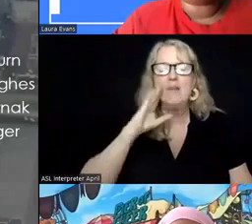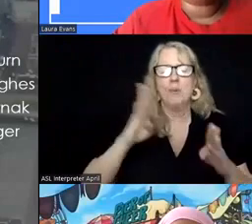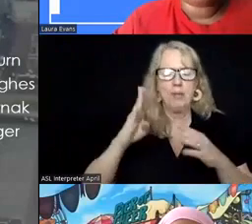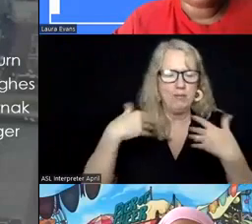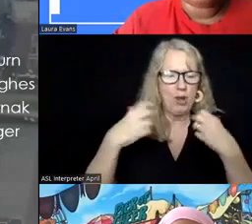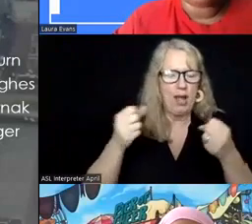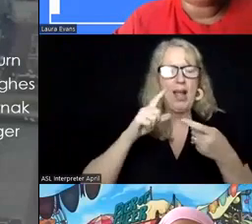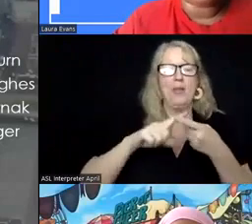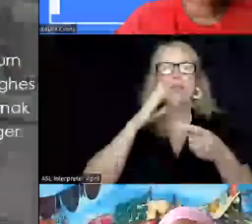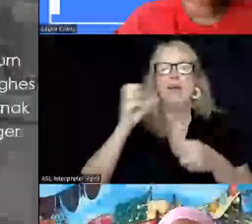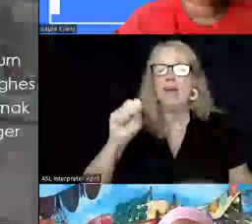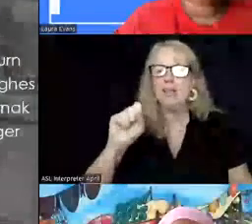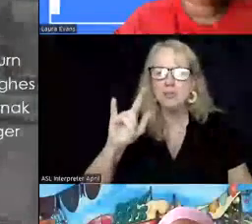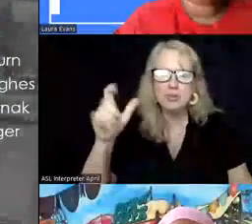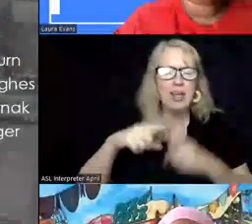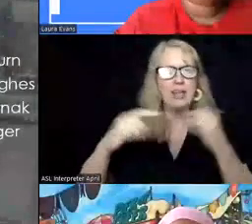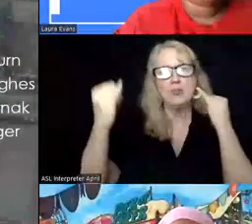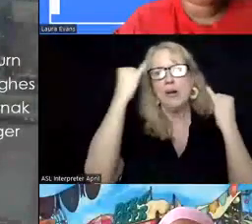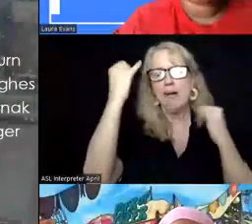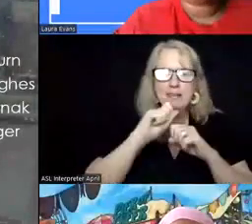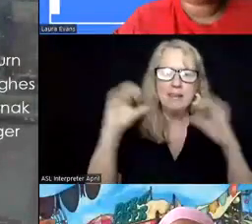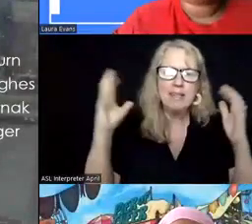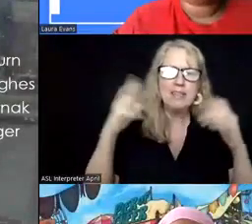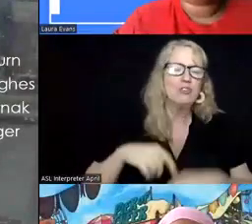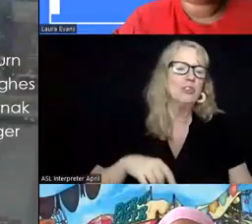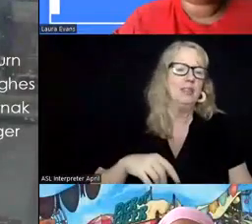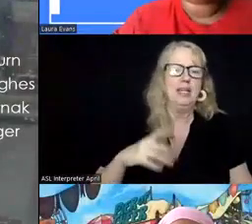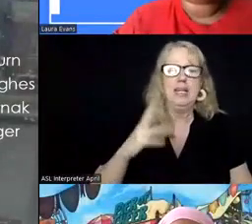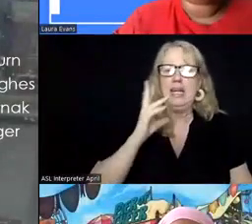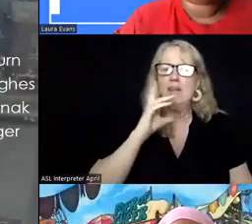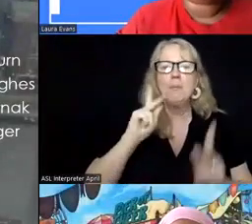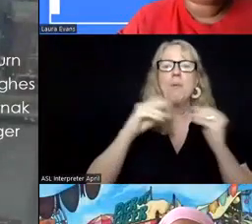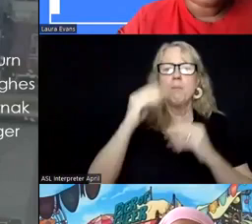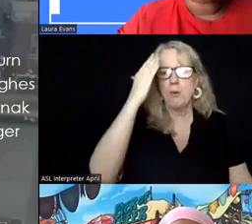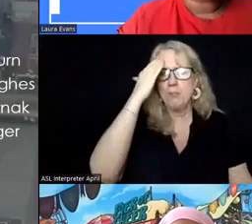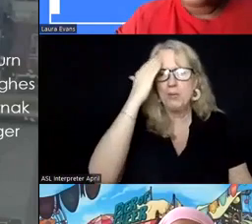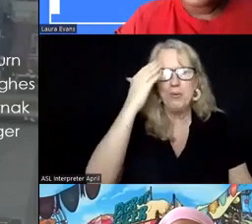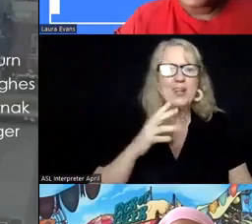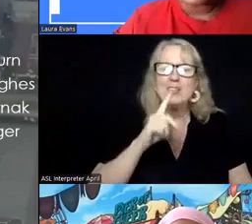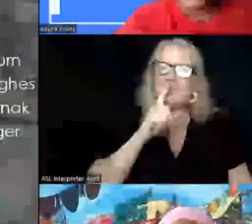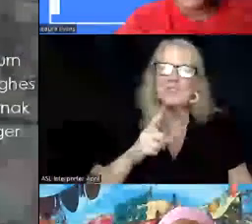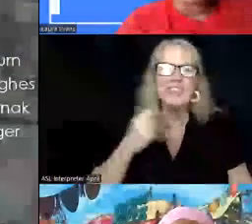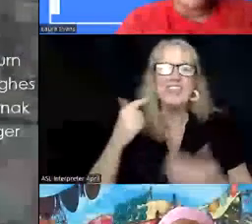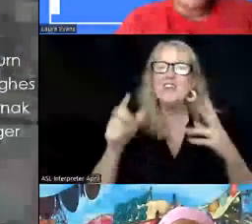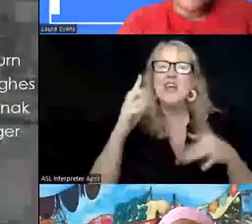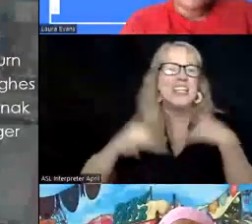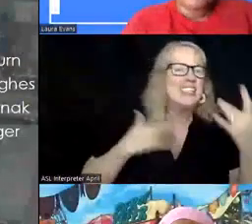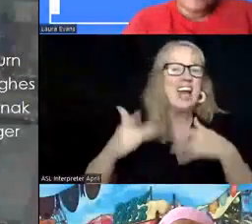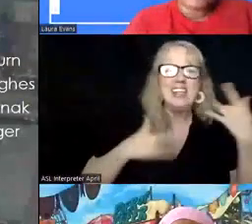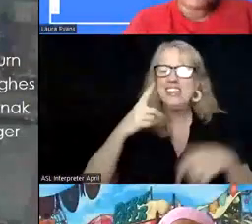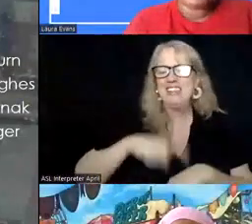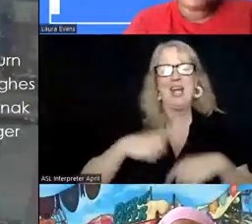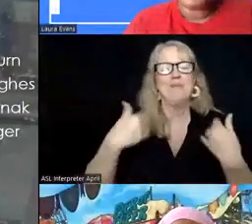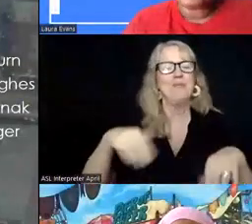health, suicidal ideations, more people being aware of this resource. So this is a very exciting time.